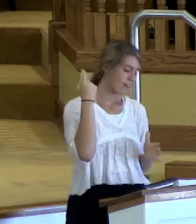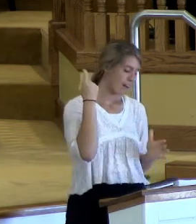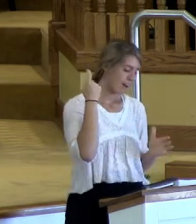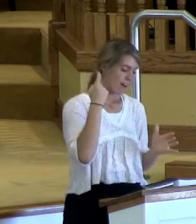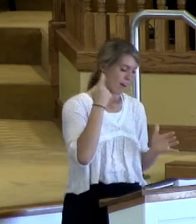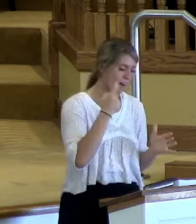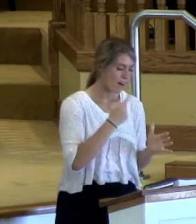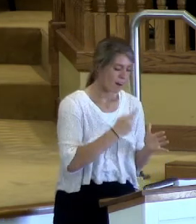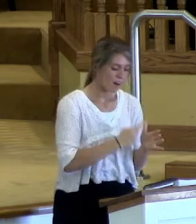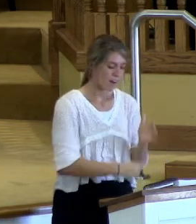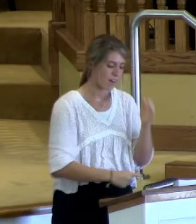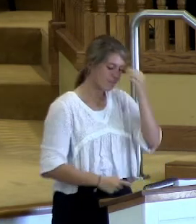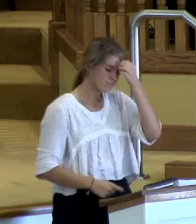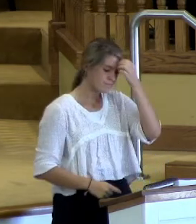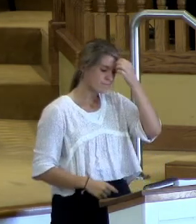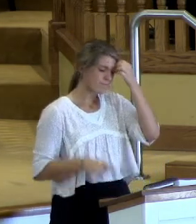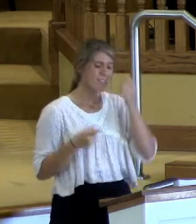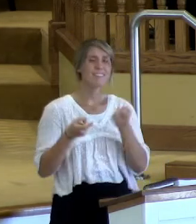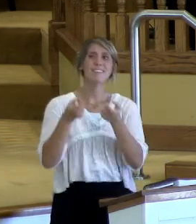the